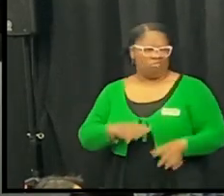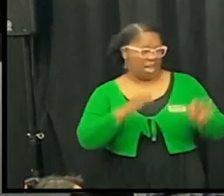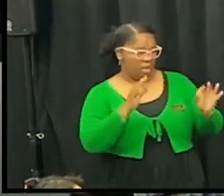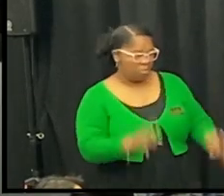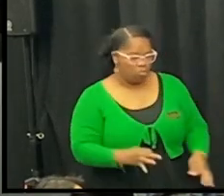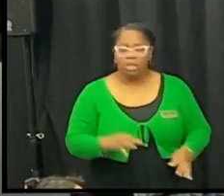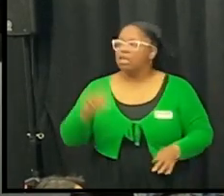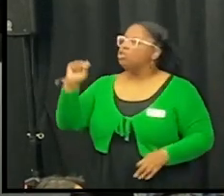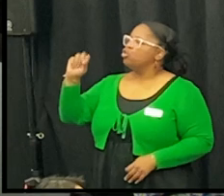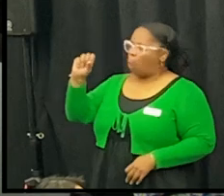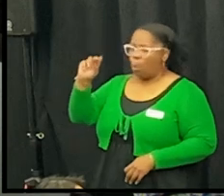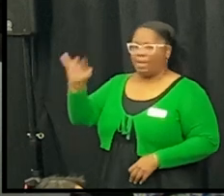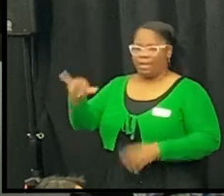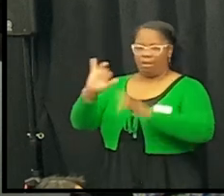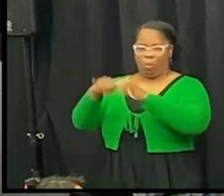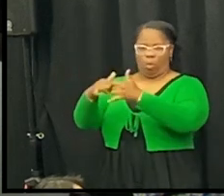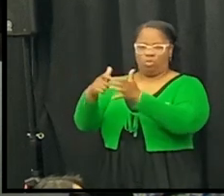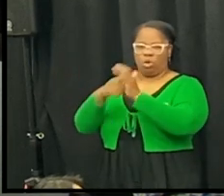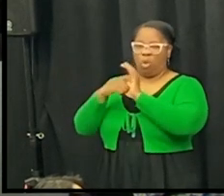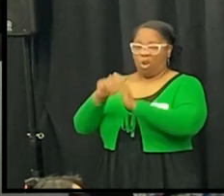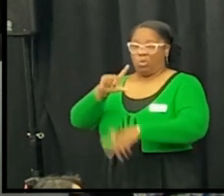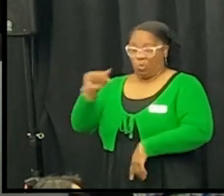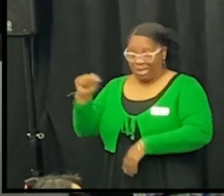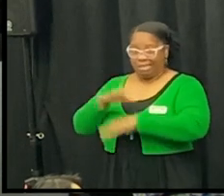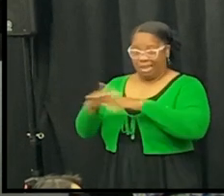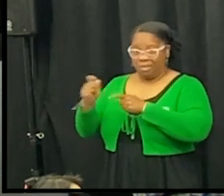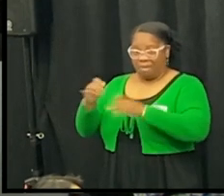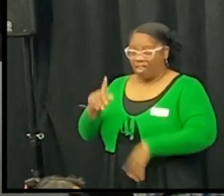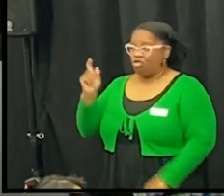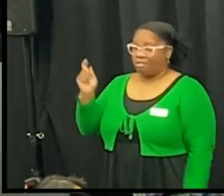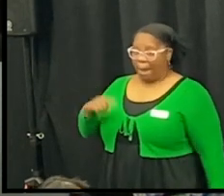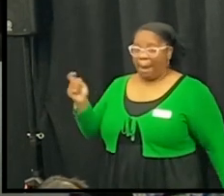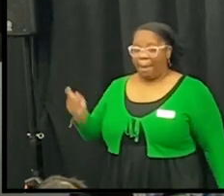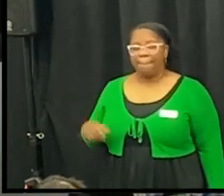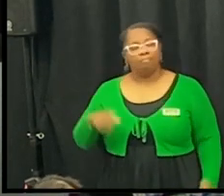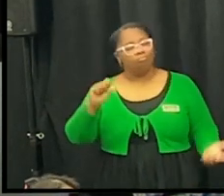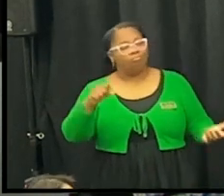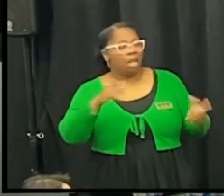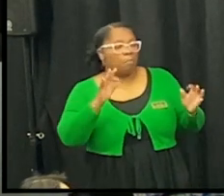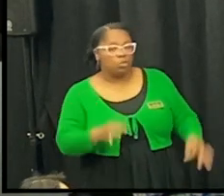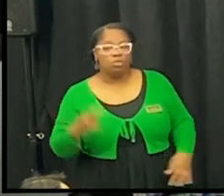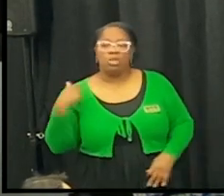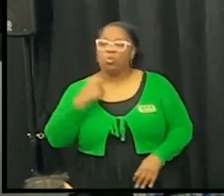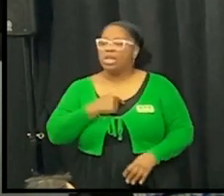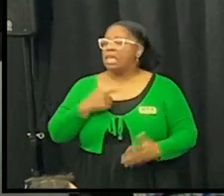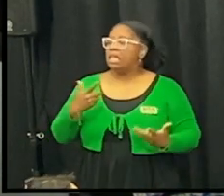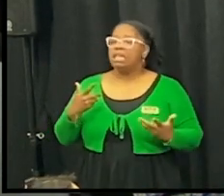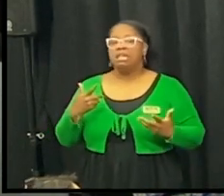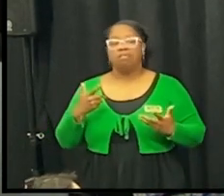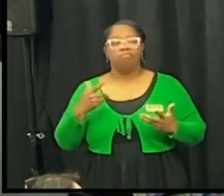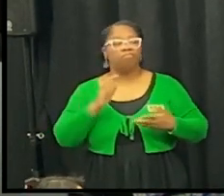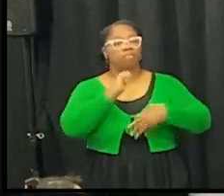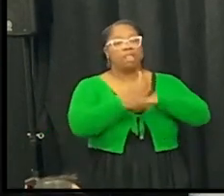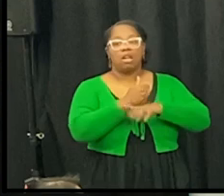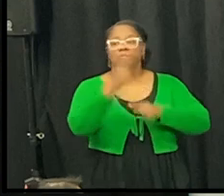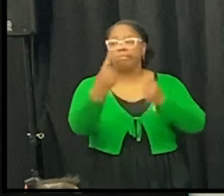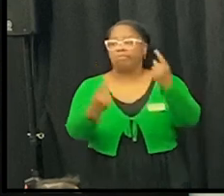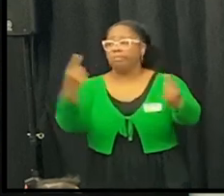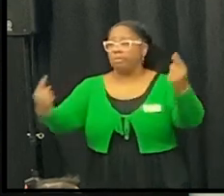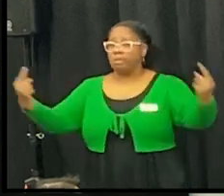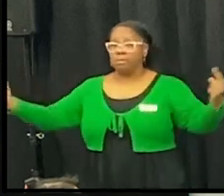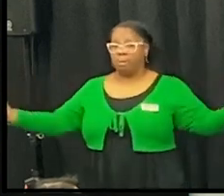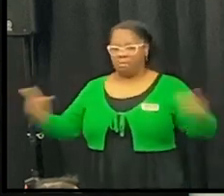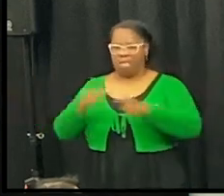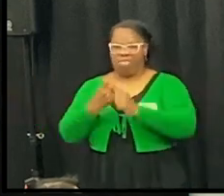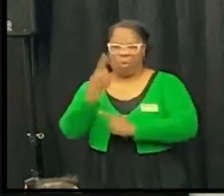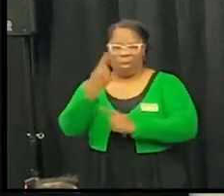20. Absolutely. For the Tonys. Yeah. Damn. Yeah, so we all we all kind of take our little stations, and then there's one person who oversees